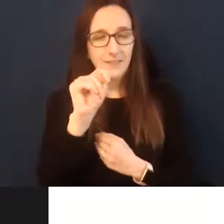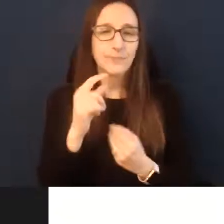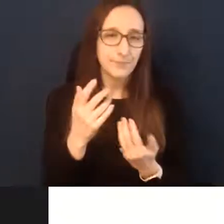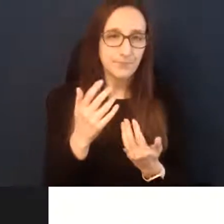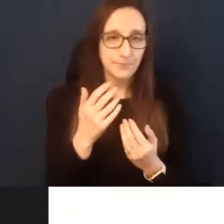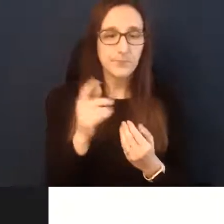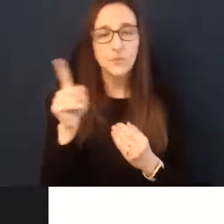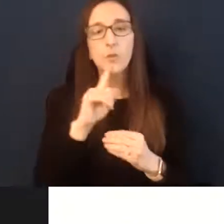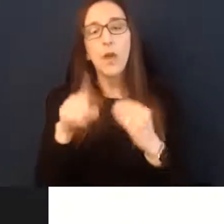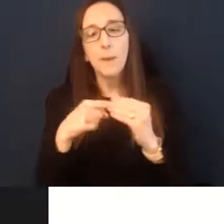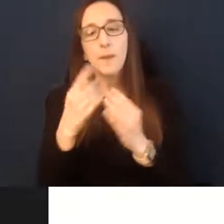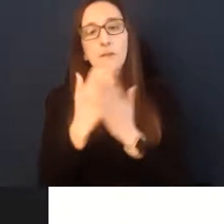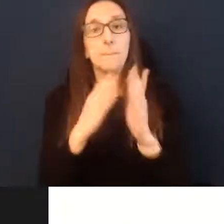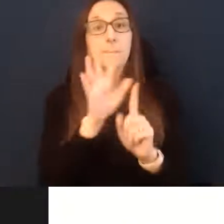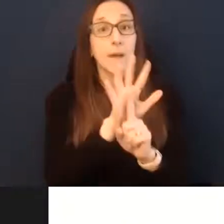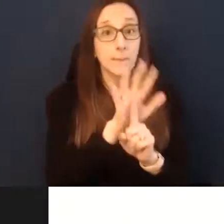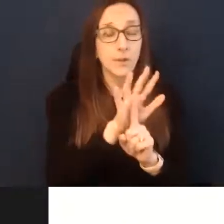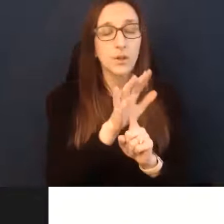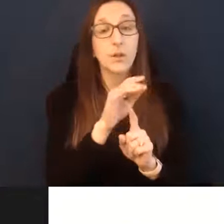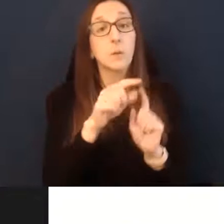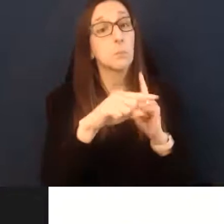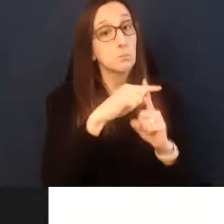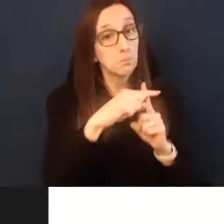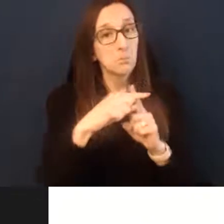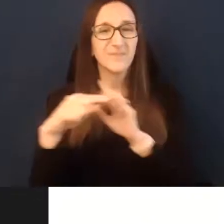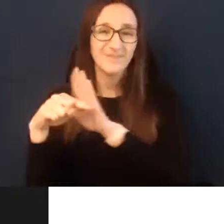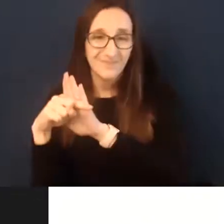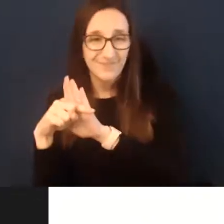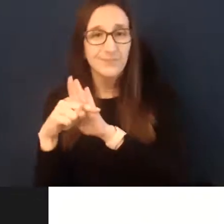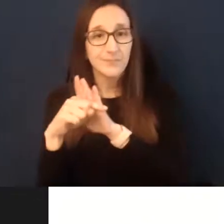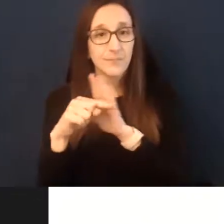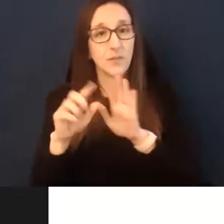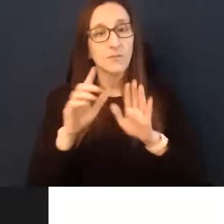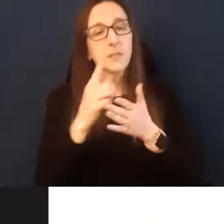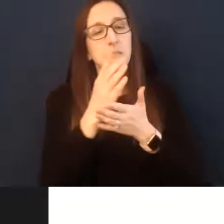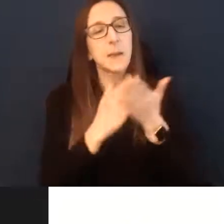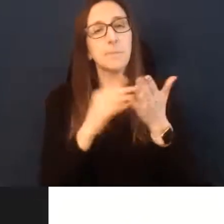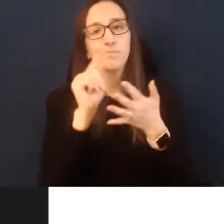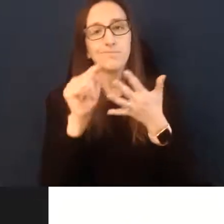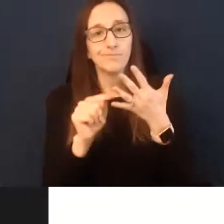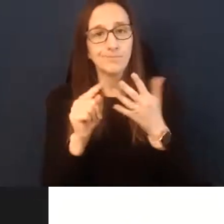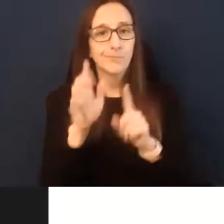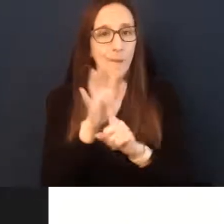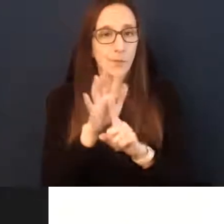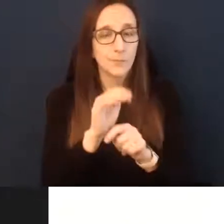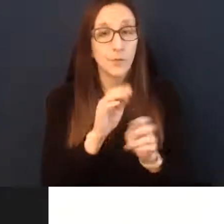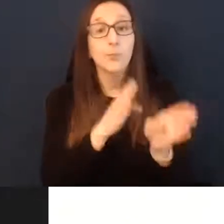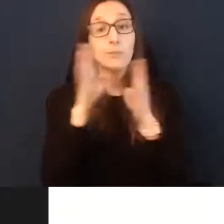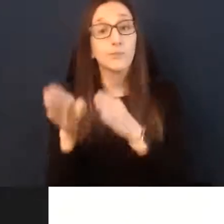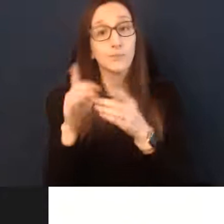popular ones are, pros and cons, and I will turn the hosting over to her.